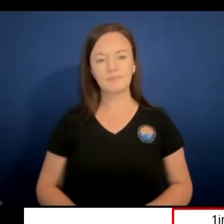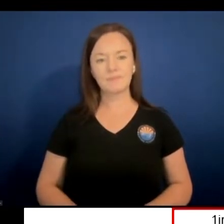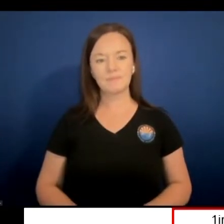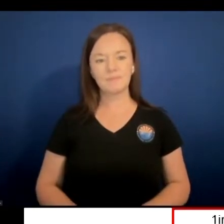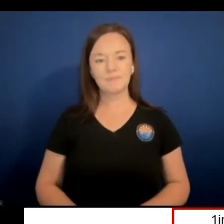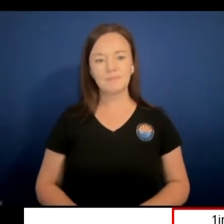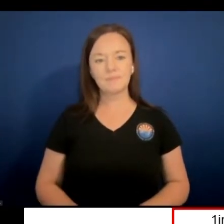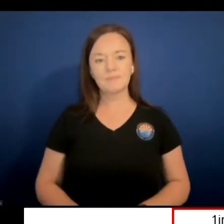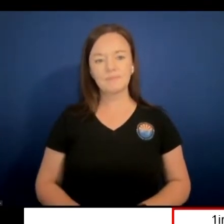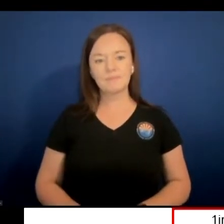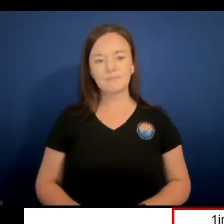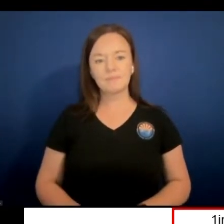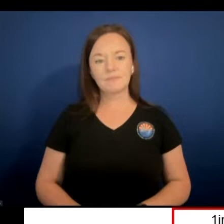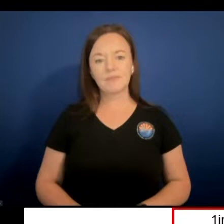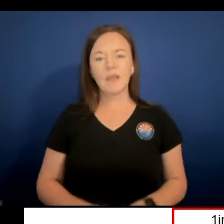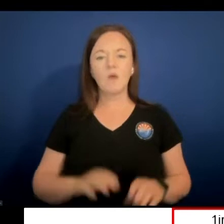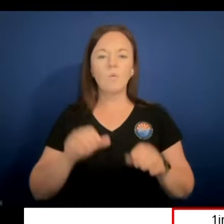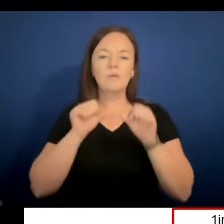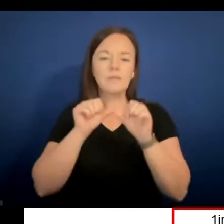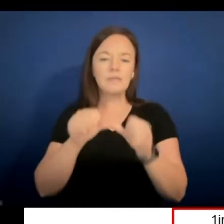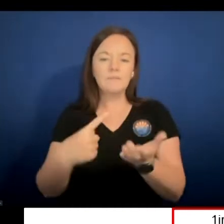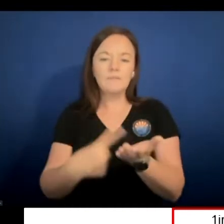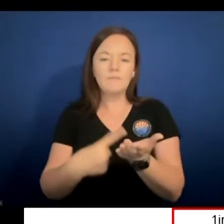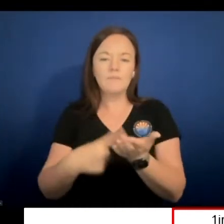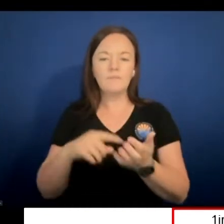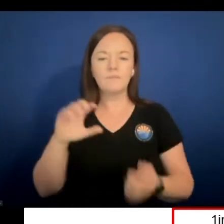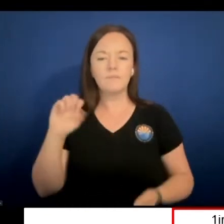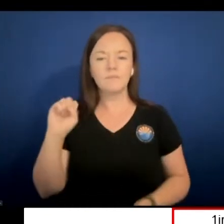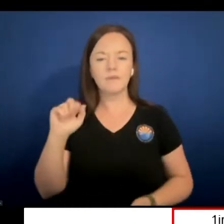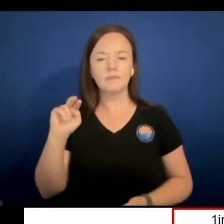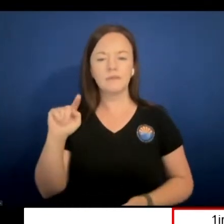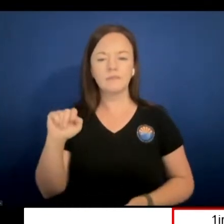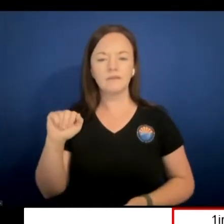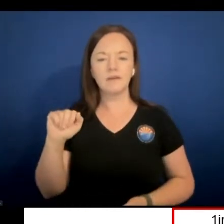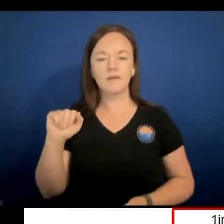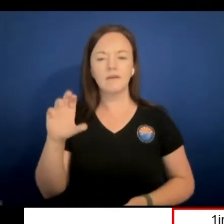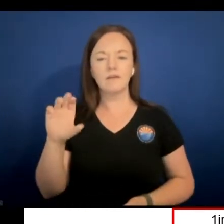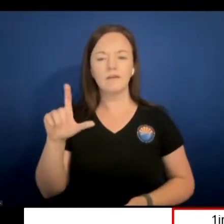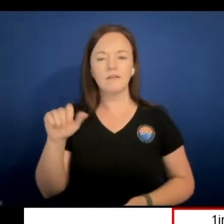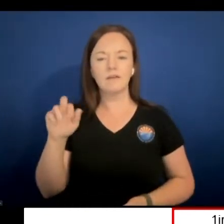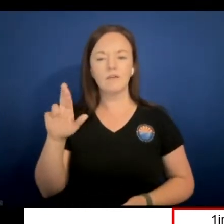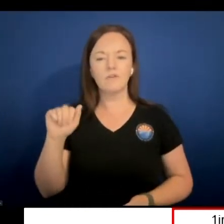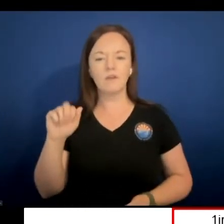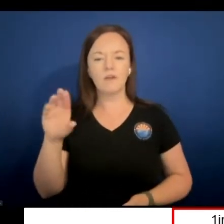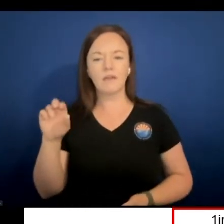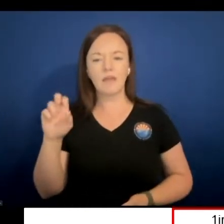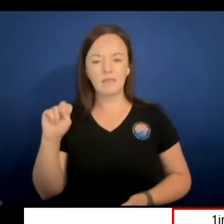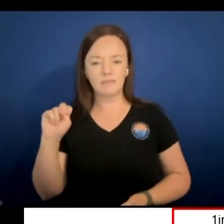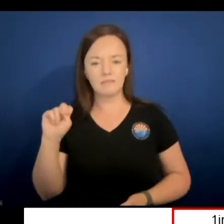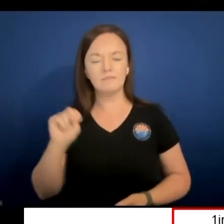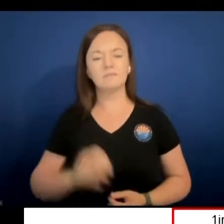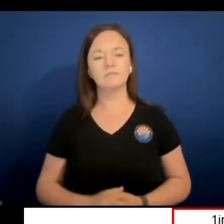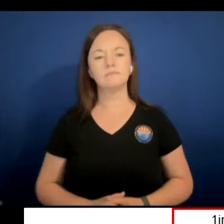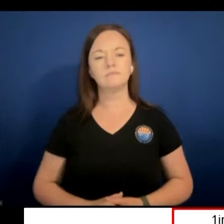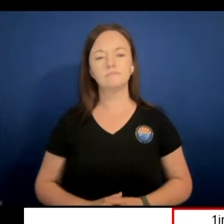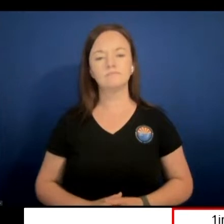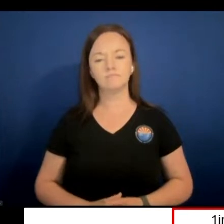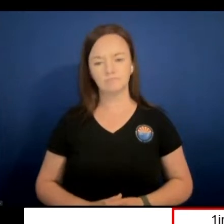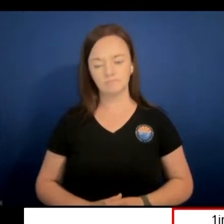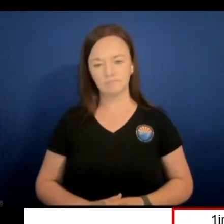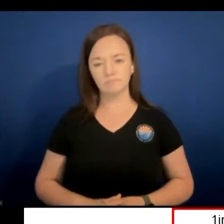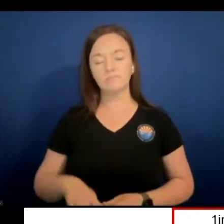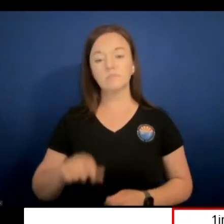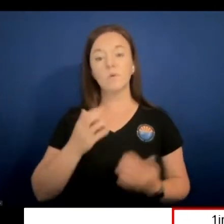So let's stay in Santa Clara Canyon. About a month after the fire in Santa Clara